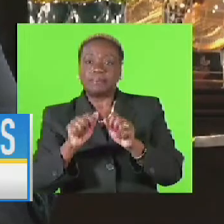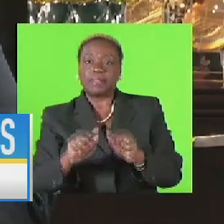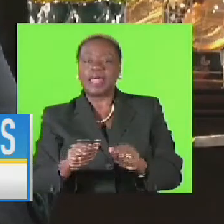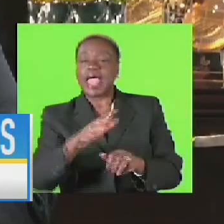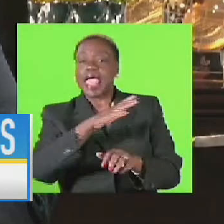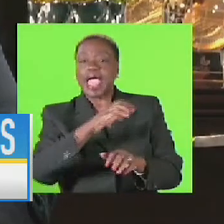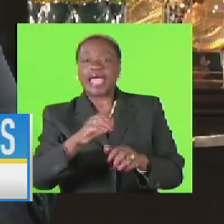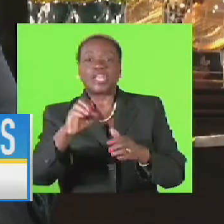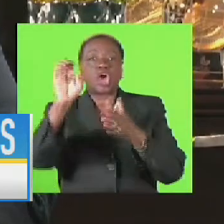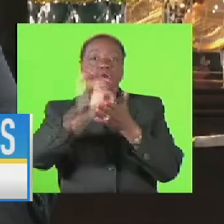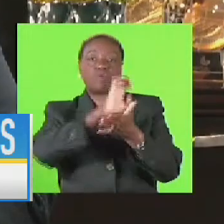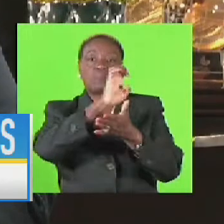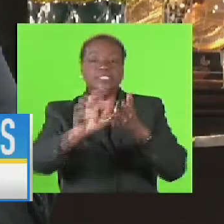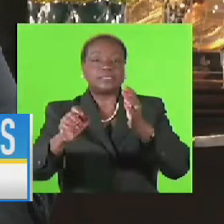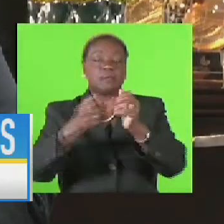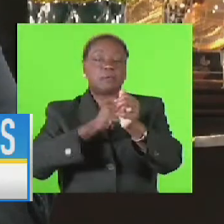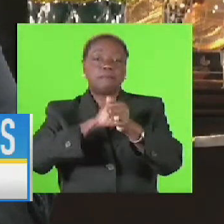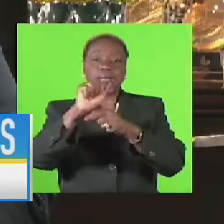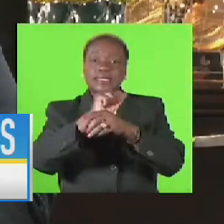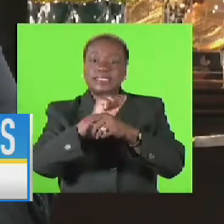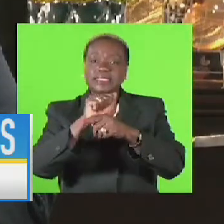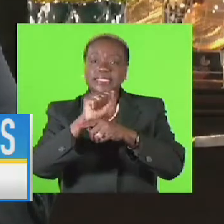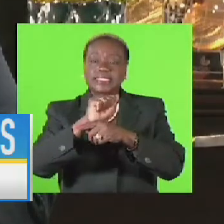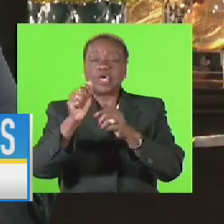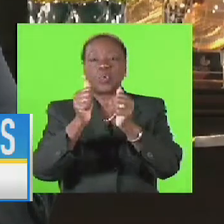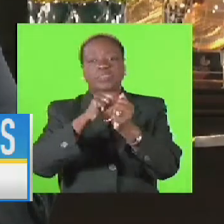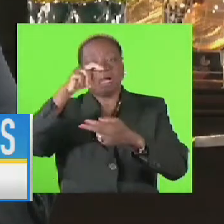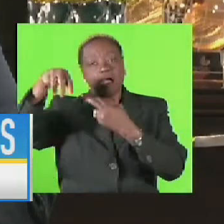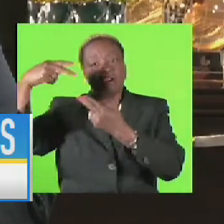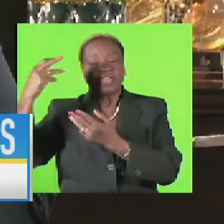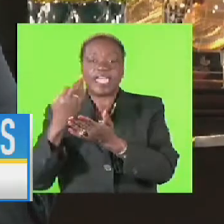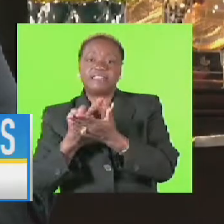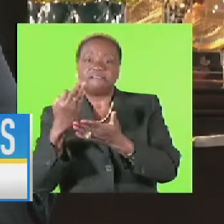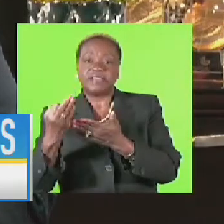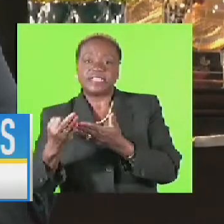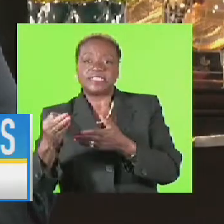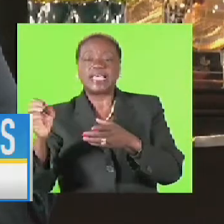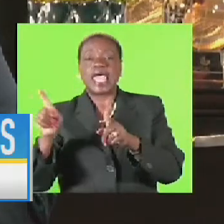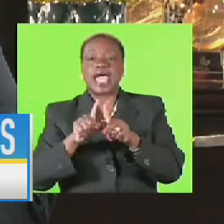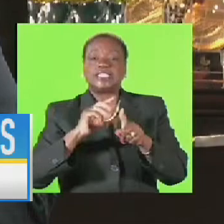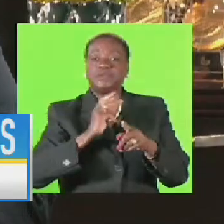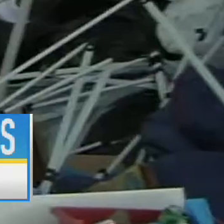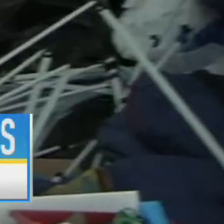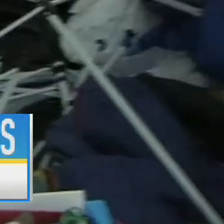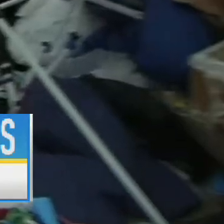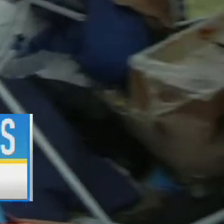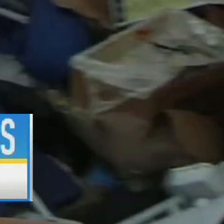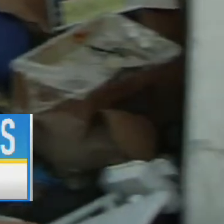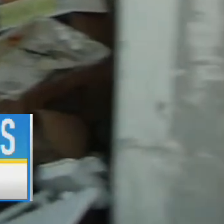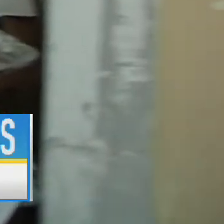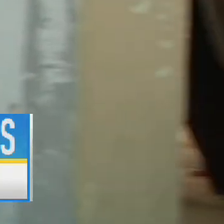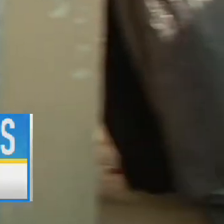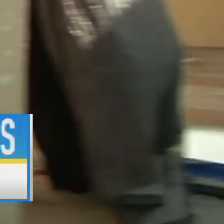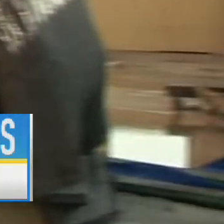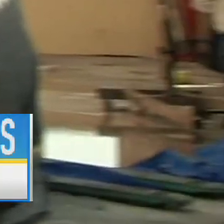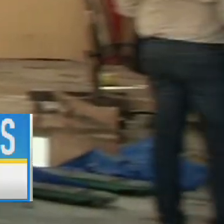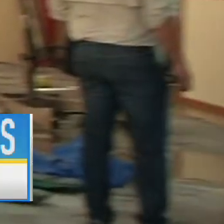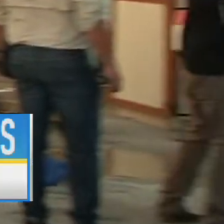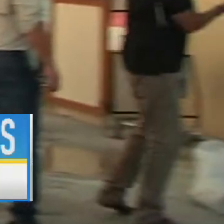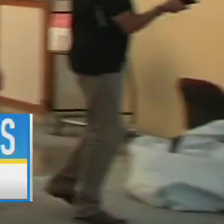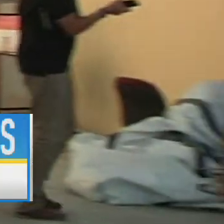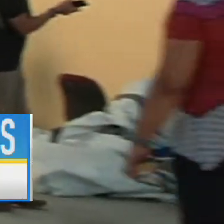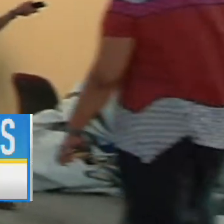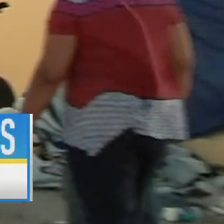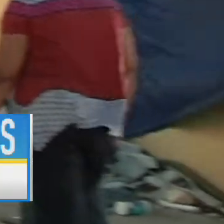questionable and corrupt practices with hurricane funds, as we have seen in the past. Funding is also playing a pivotal role in